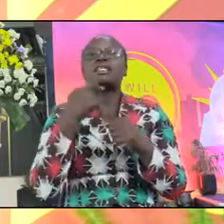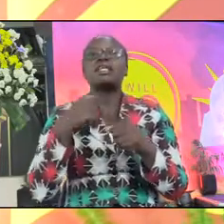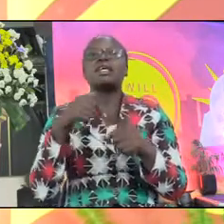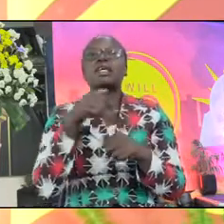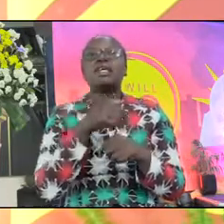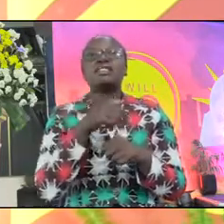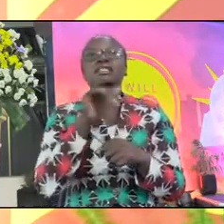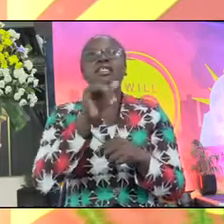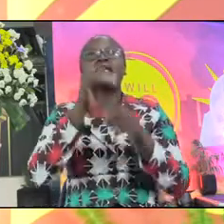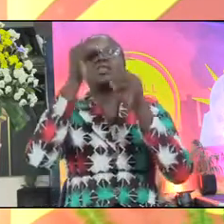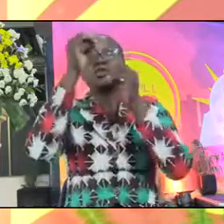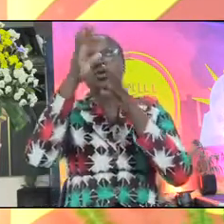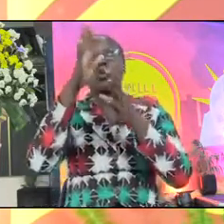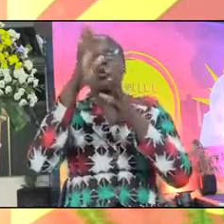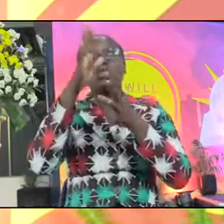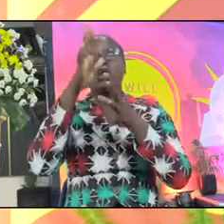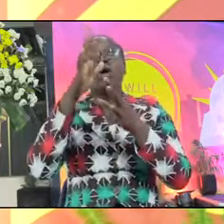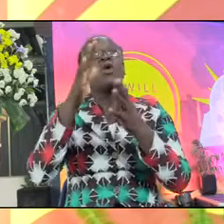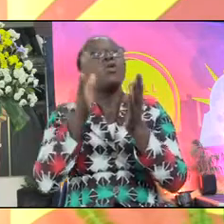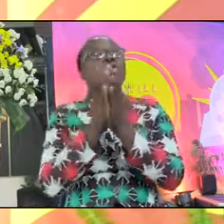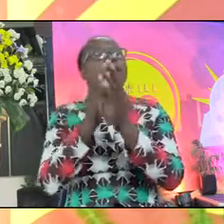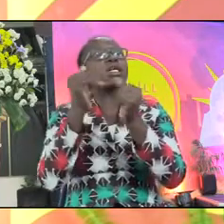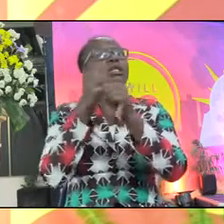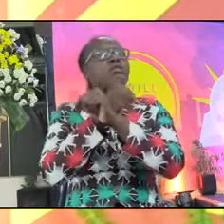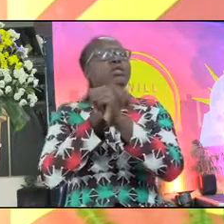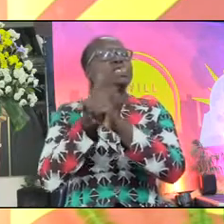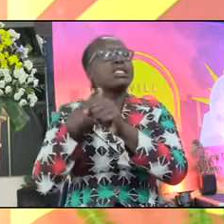us that God will shelter us